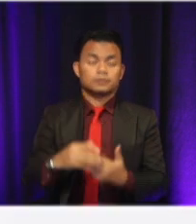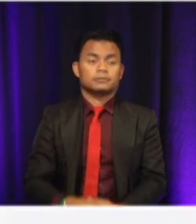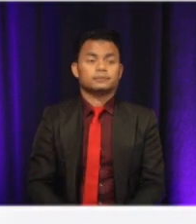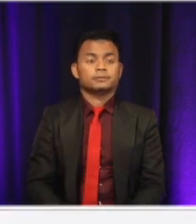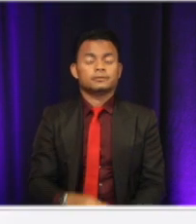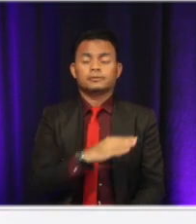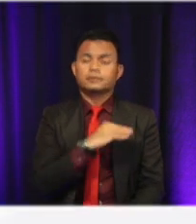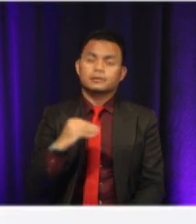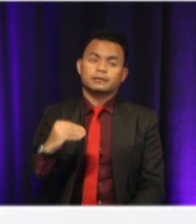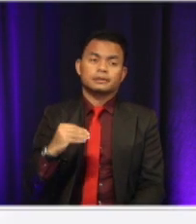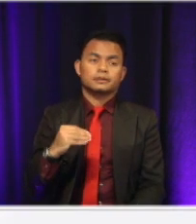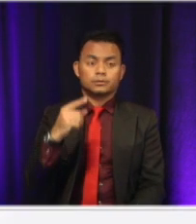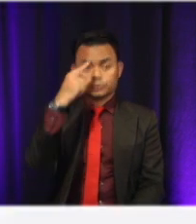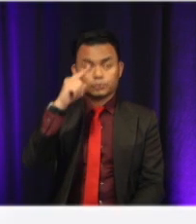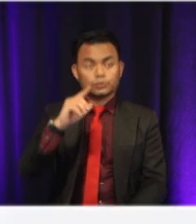an